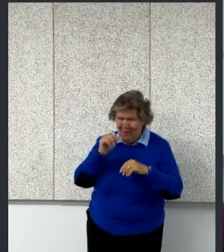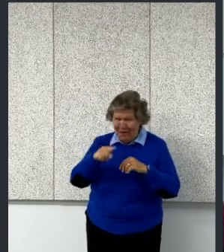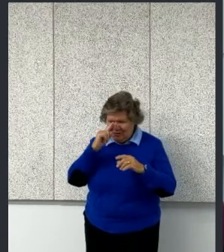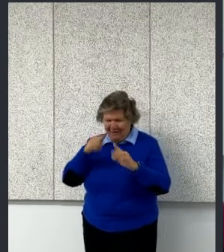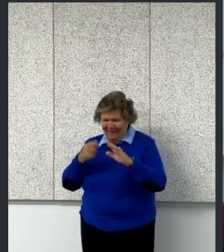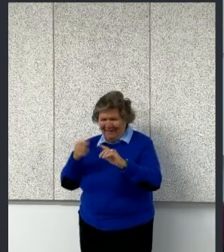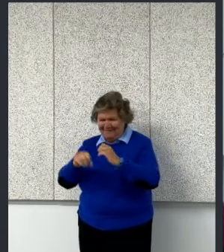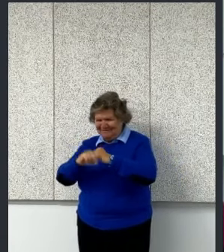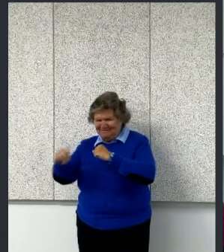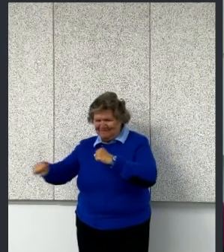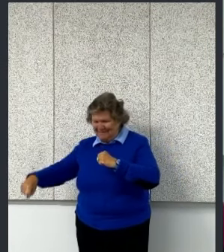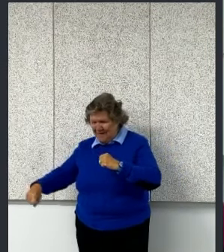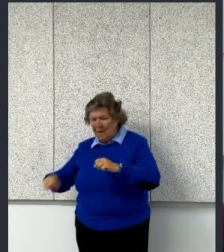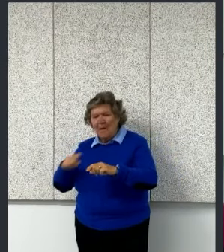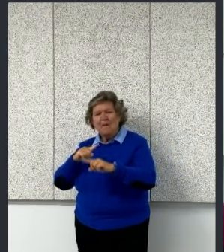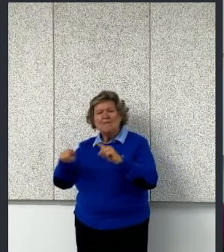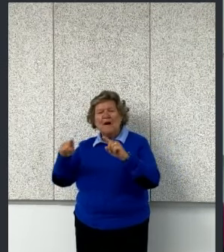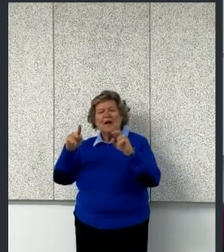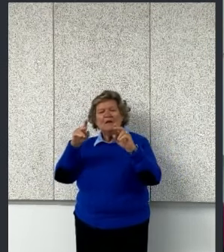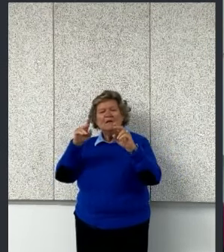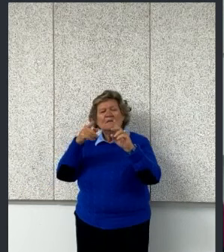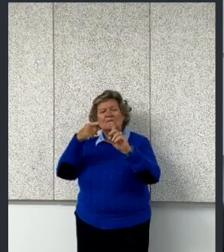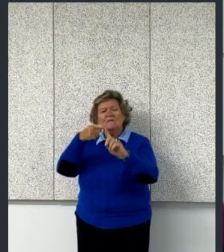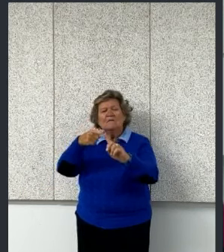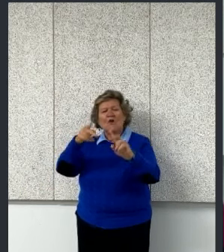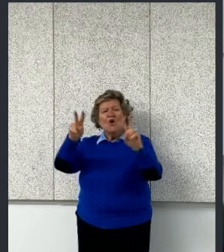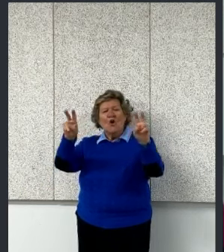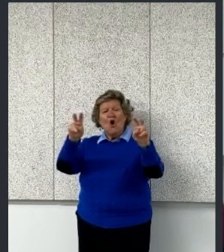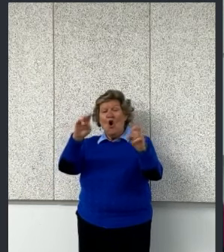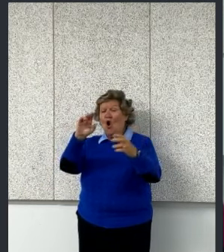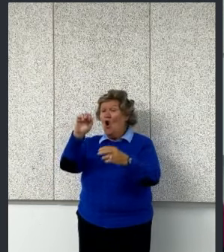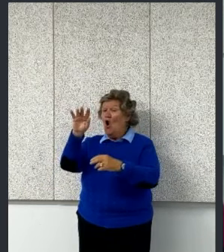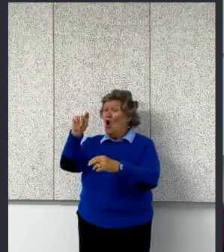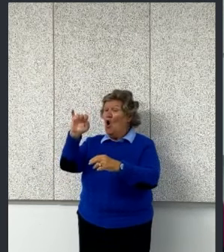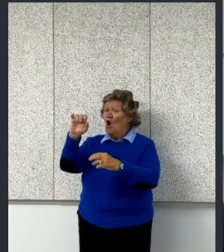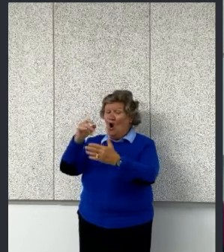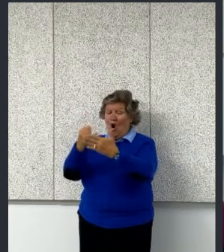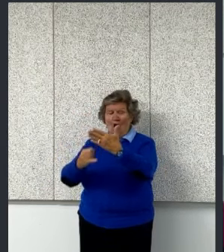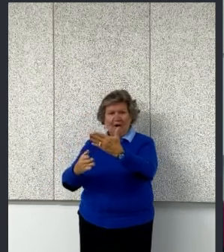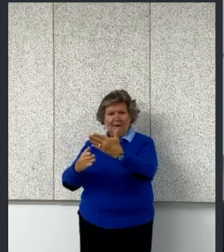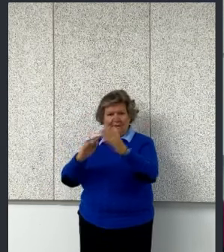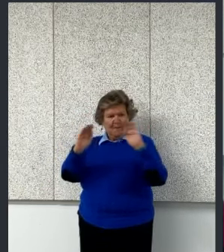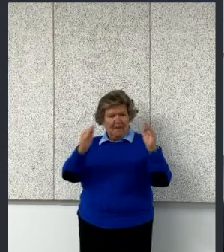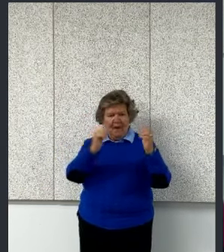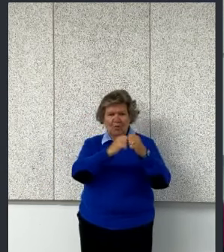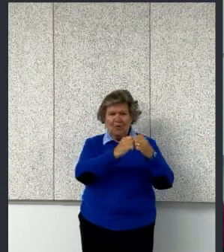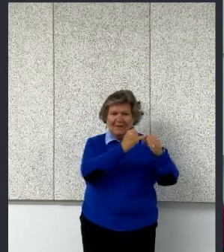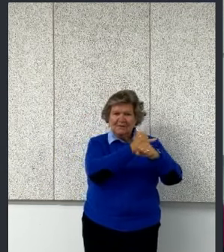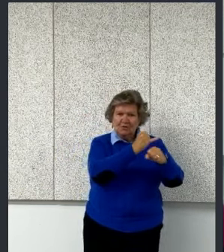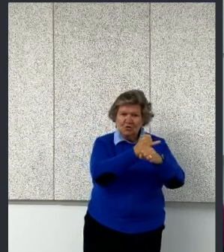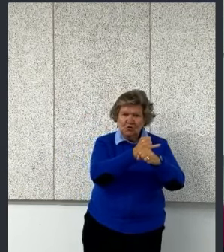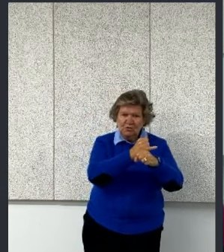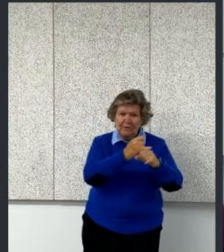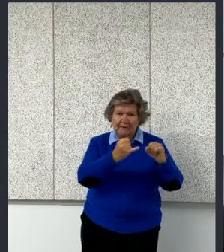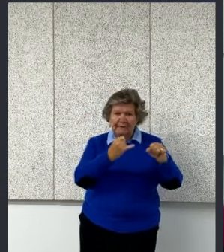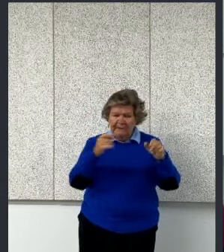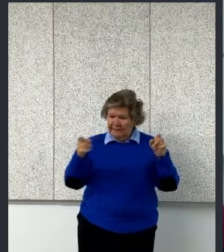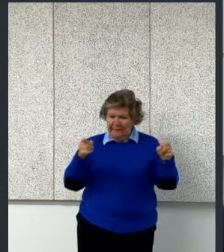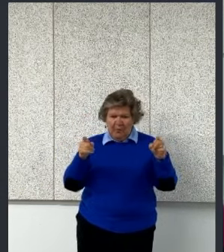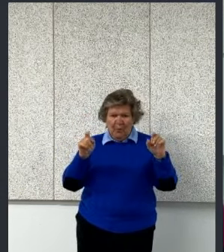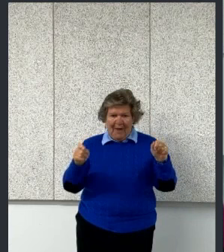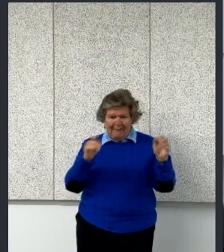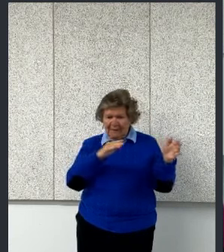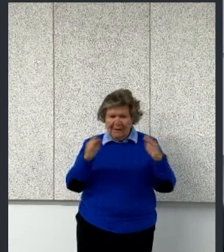the sort of artist versus the institution, which I think is false, but then I think also just sort of the like, well,